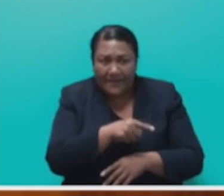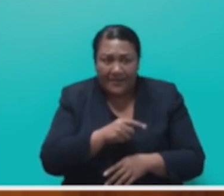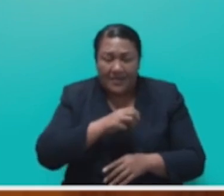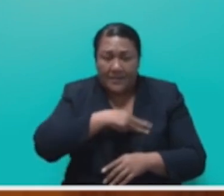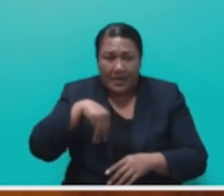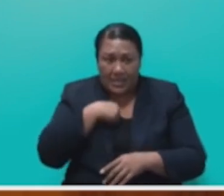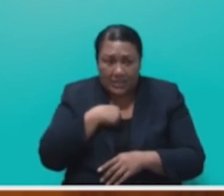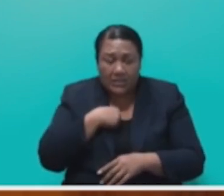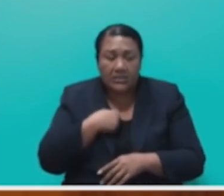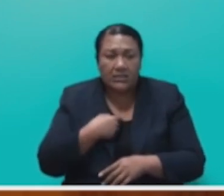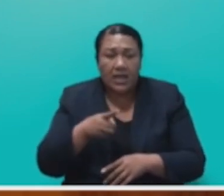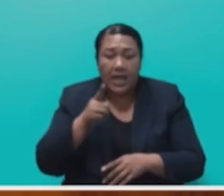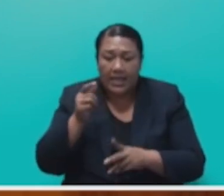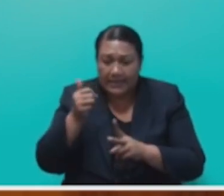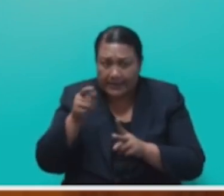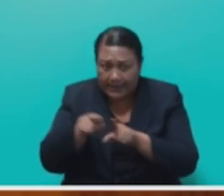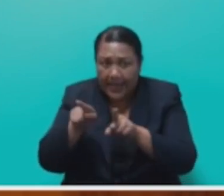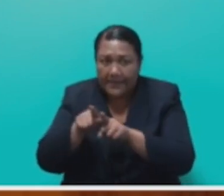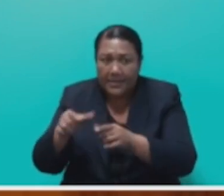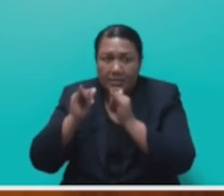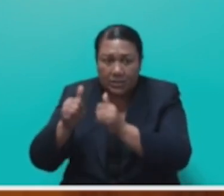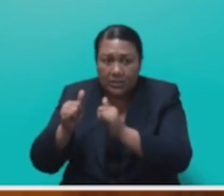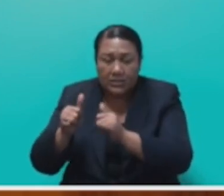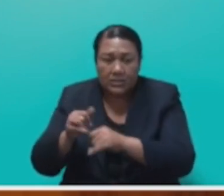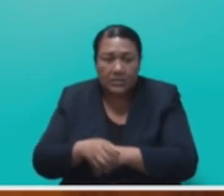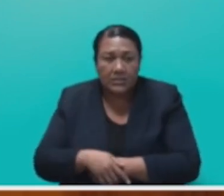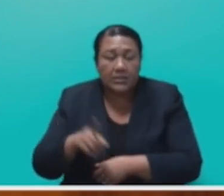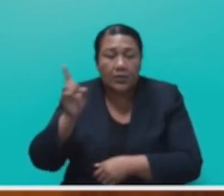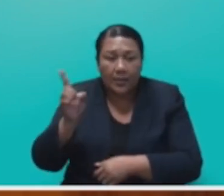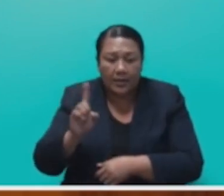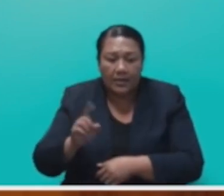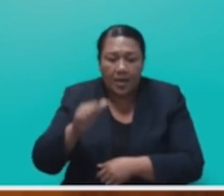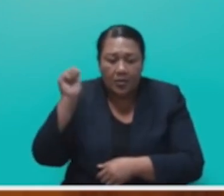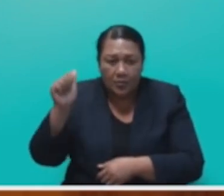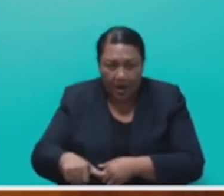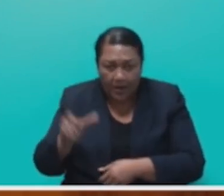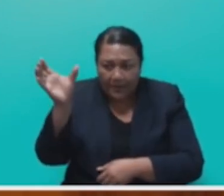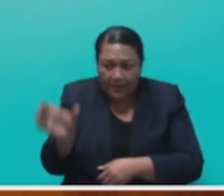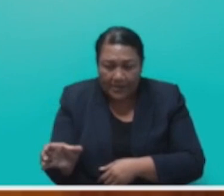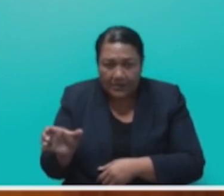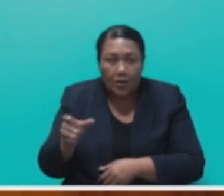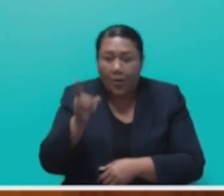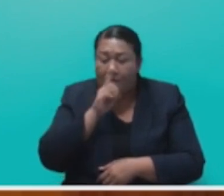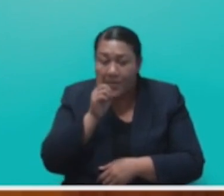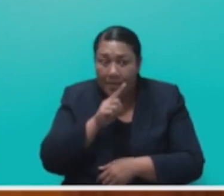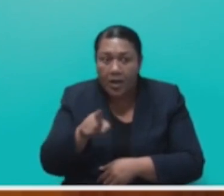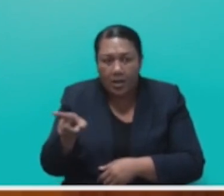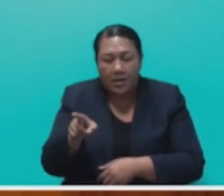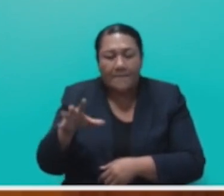what happens in the judiciary is the right of that person or people to